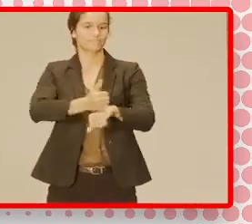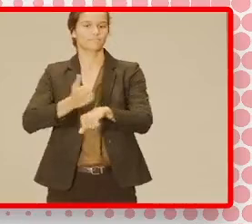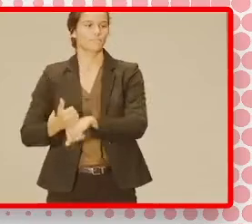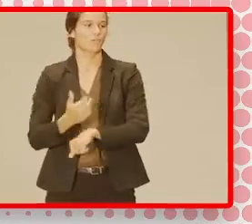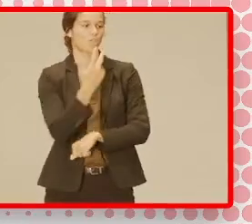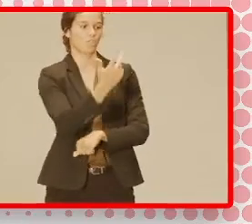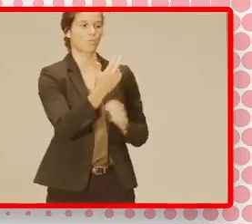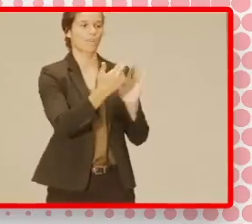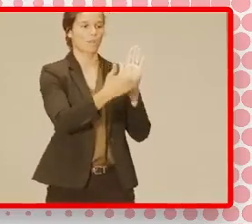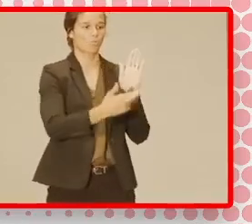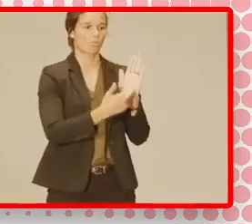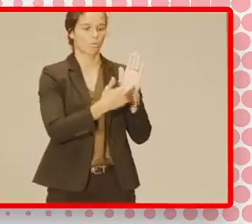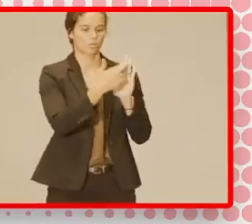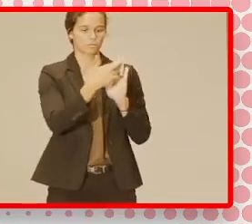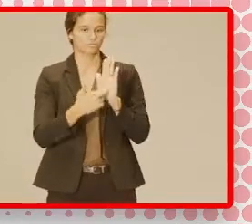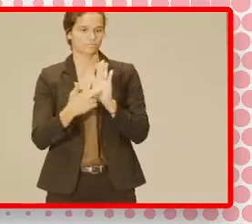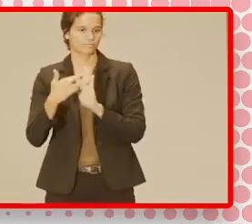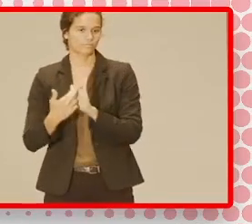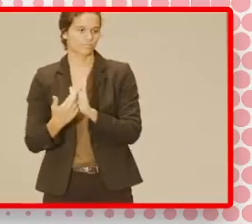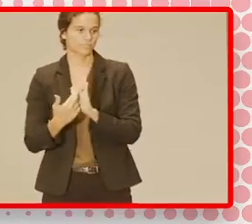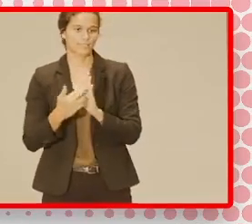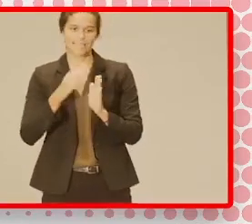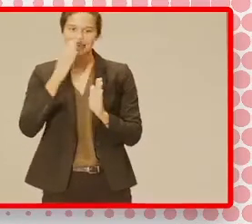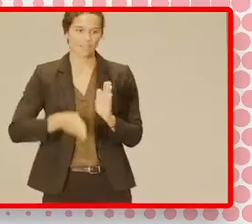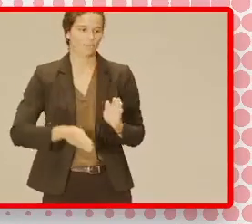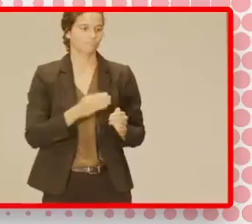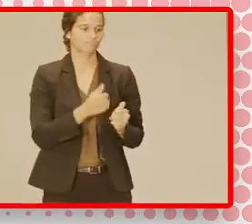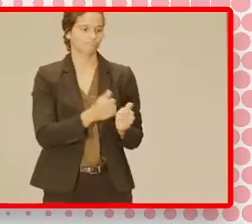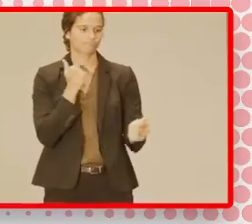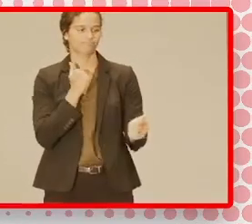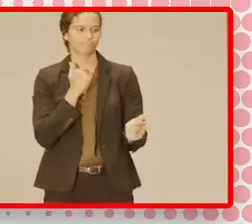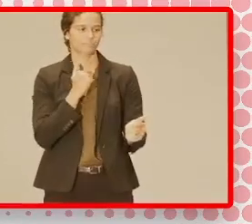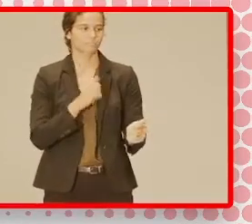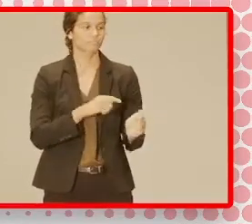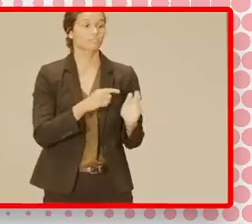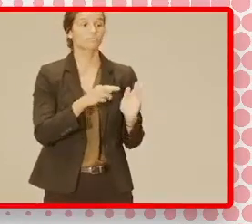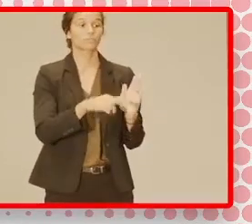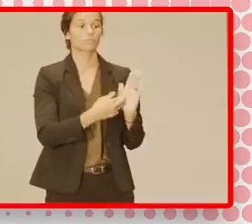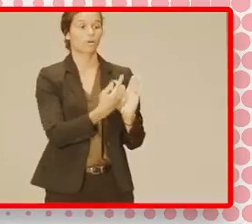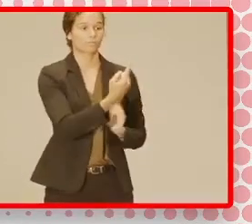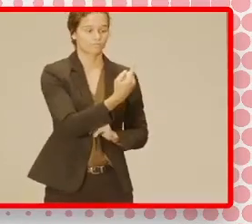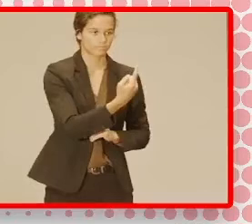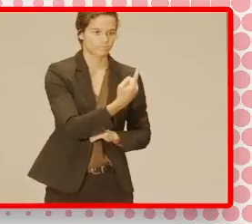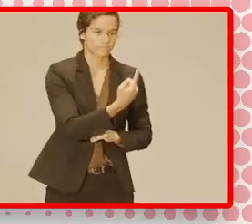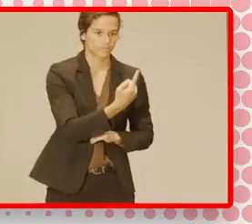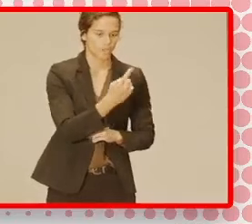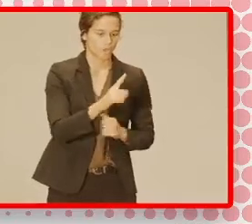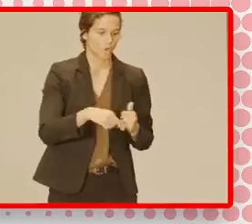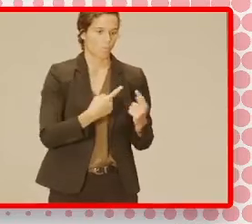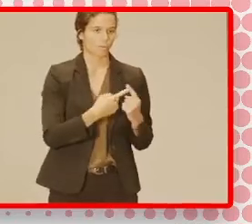break. When you're on a journey to do an Ironman, the most grueling event in the world,